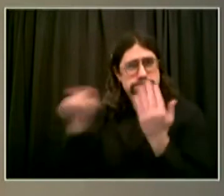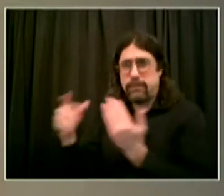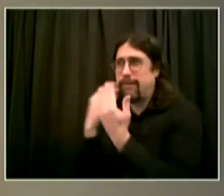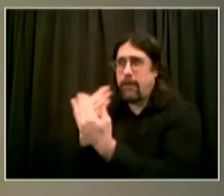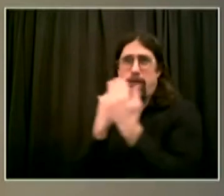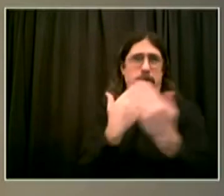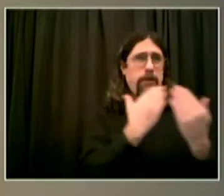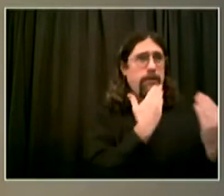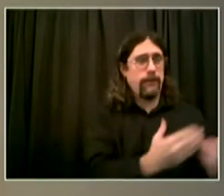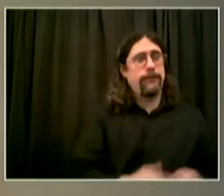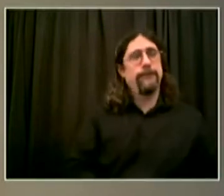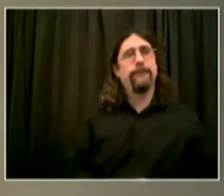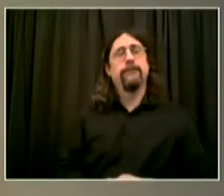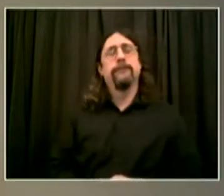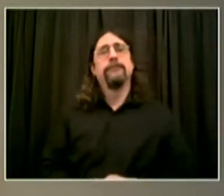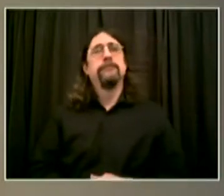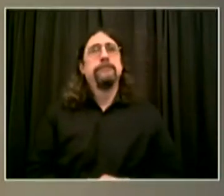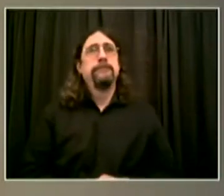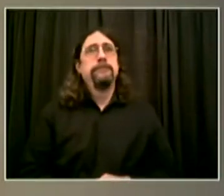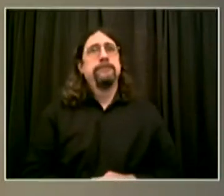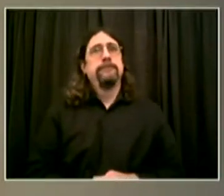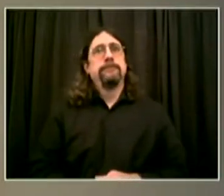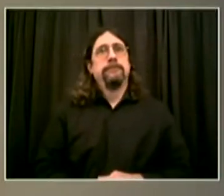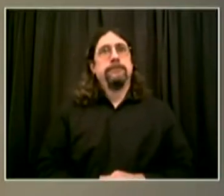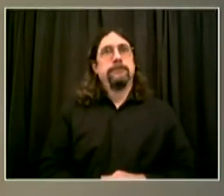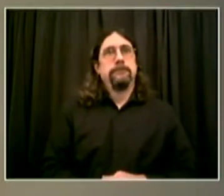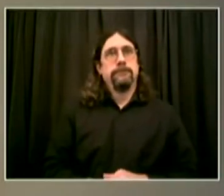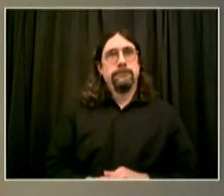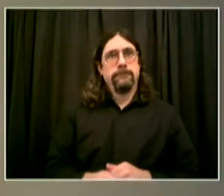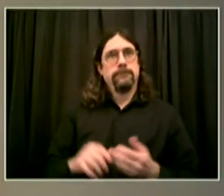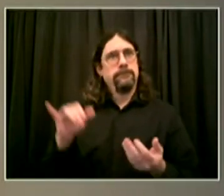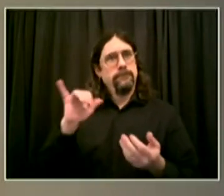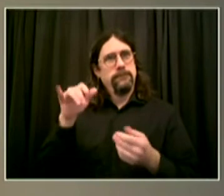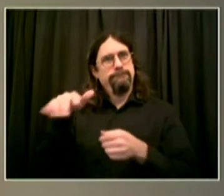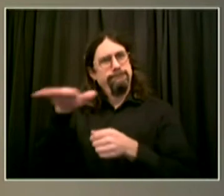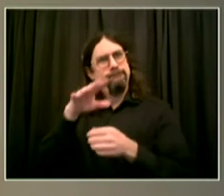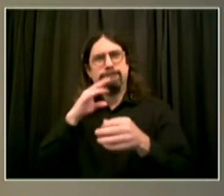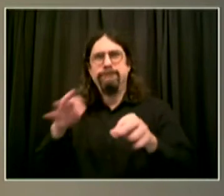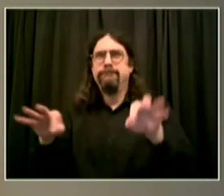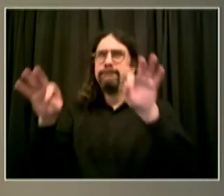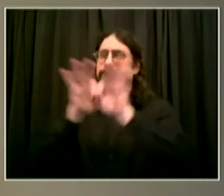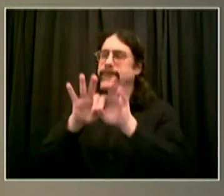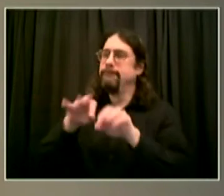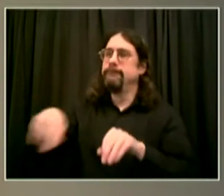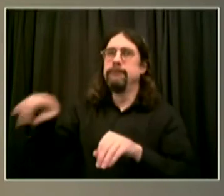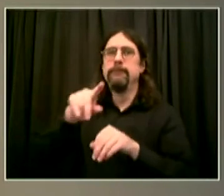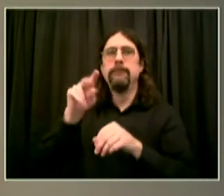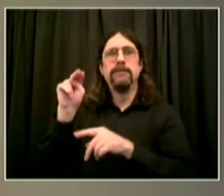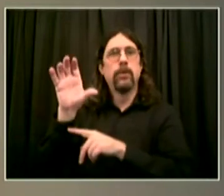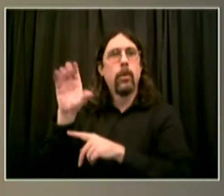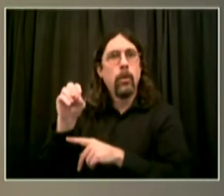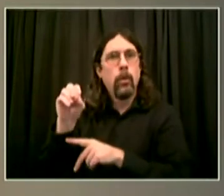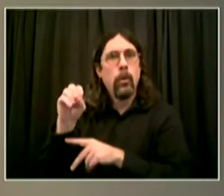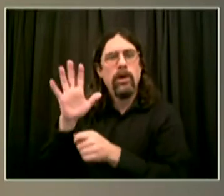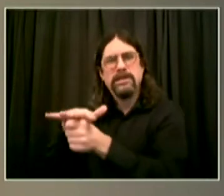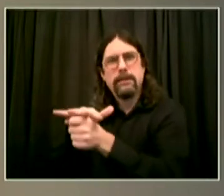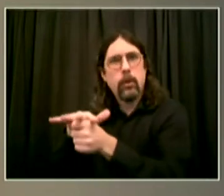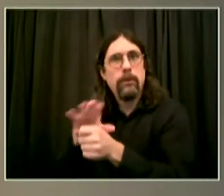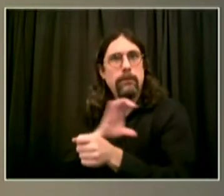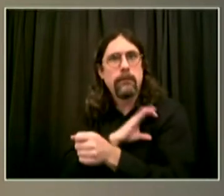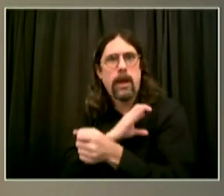and fair and just. That the community will now have a voice and a role in selecting their NYPD police